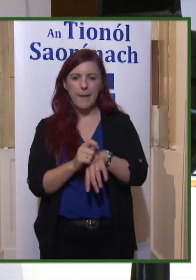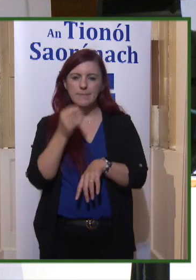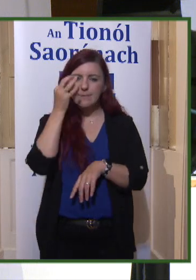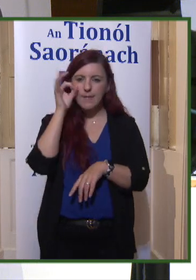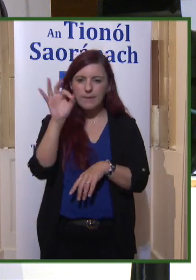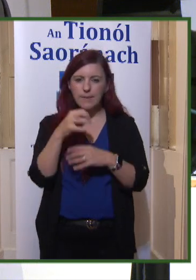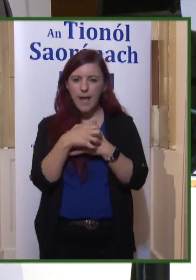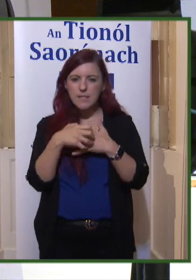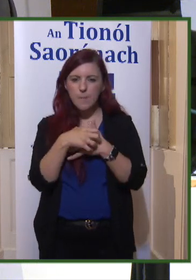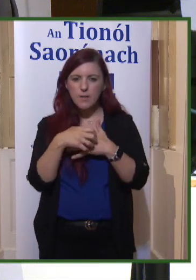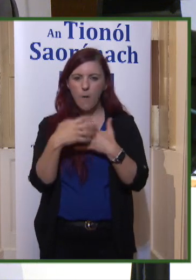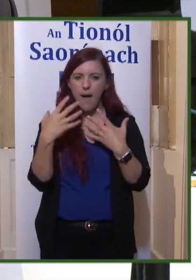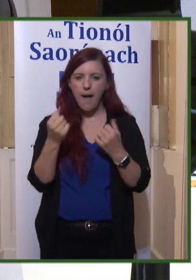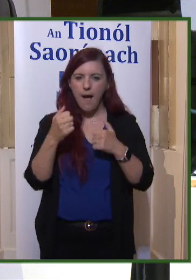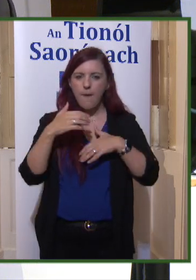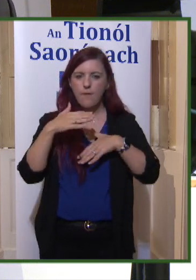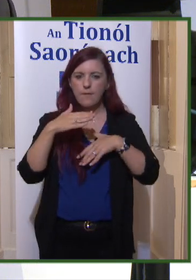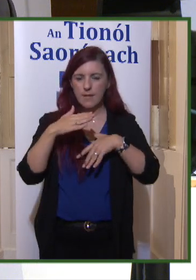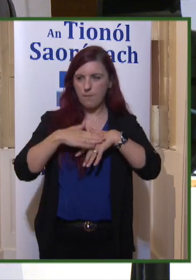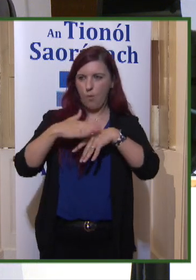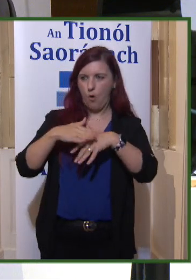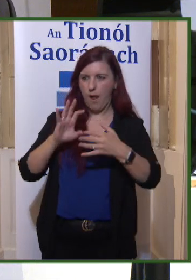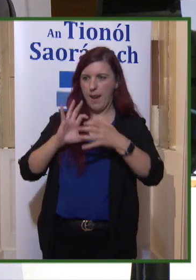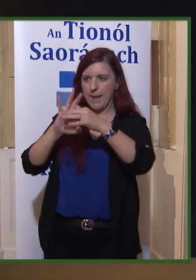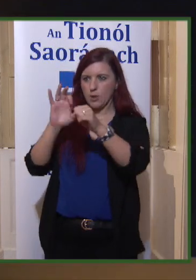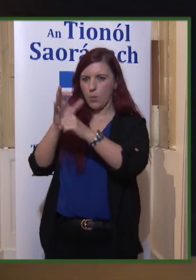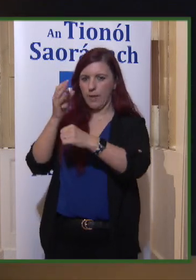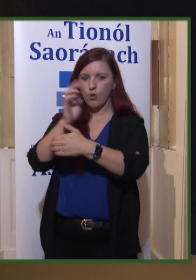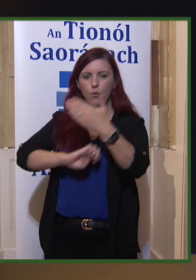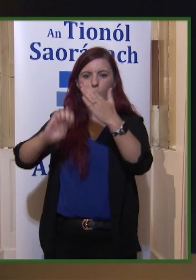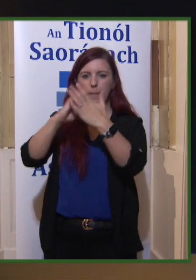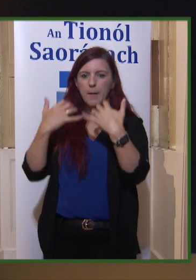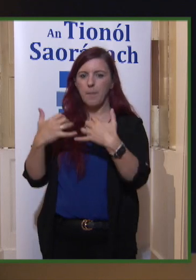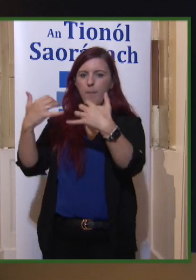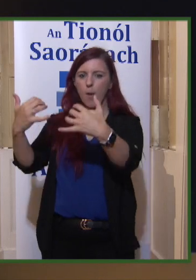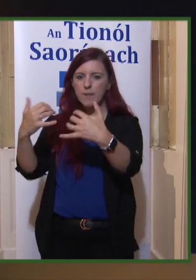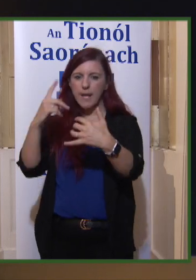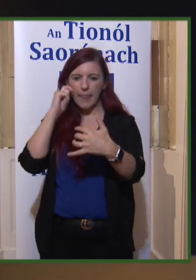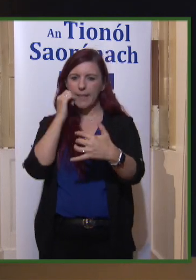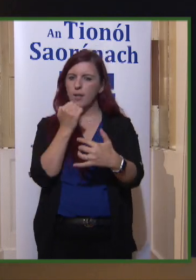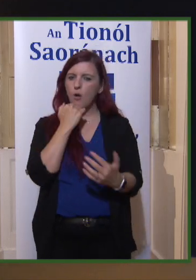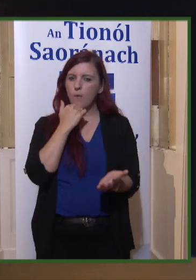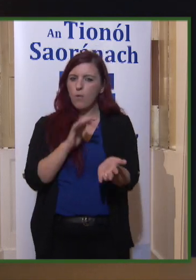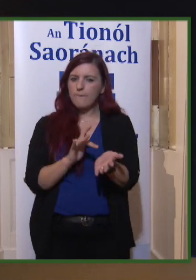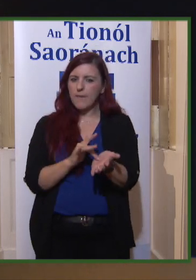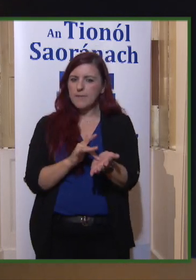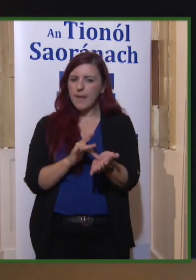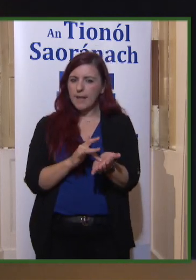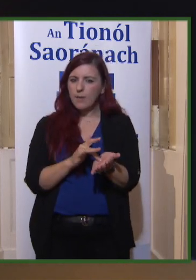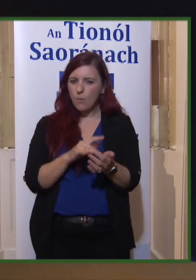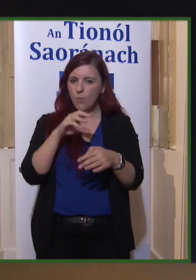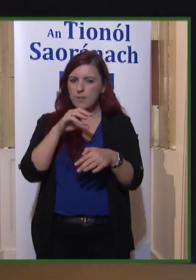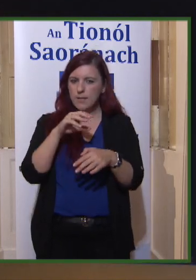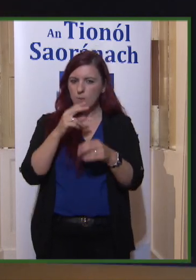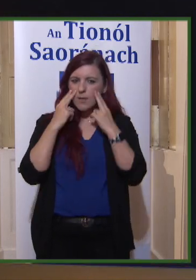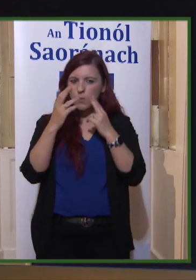are more for the European Parliament, and there's a figure of 15 to get on the local elections